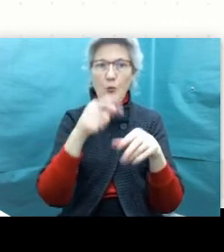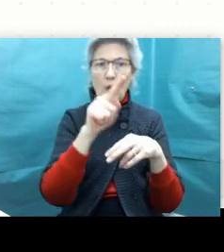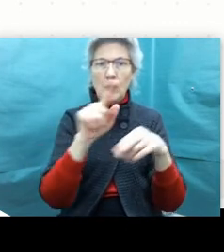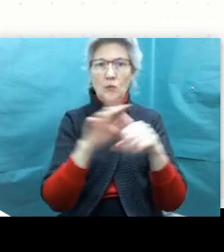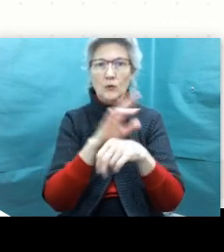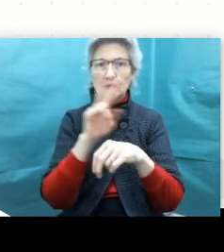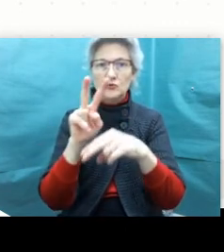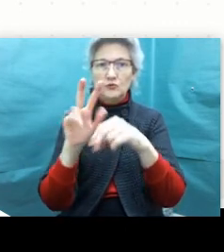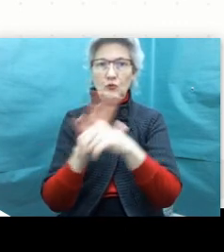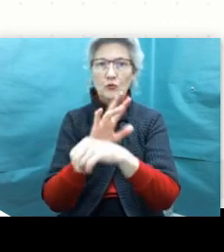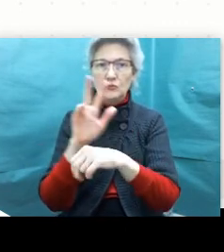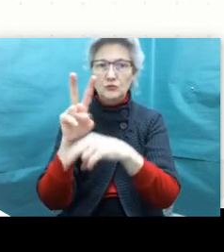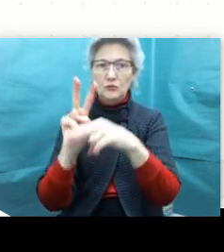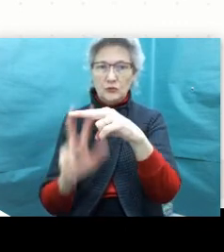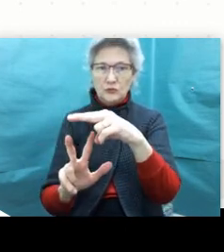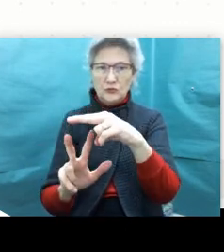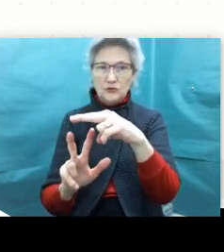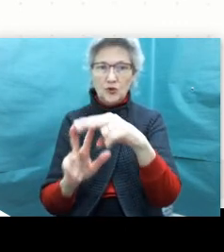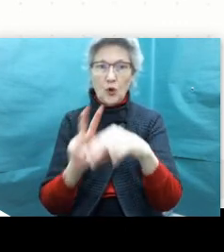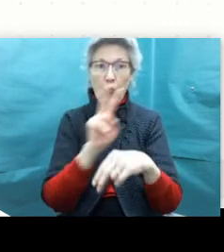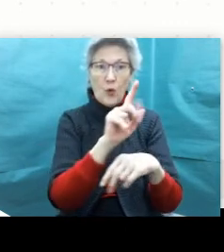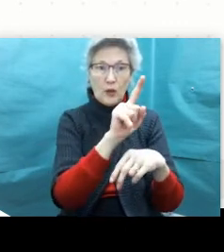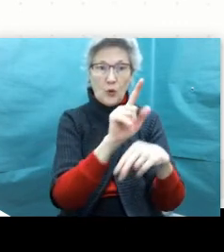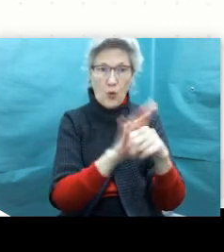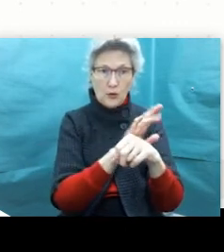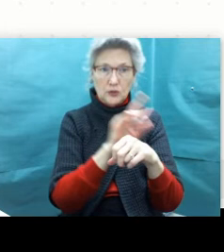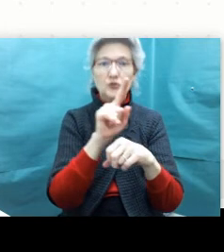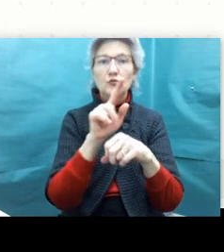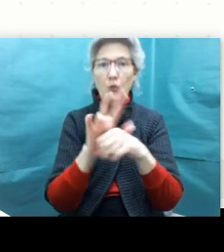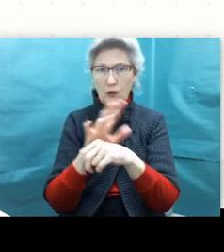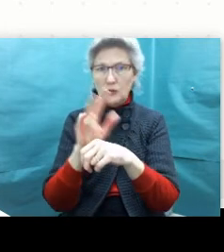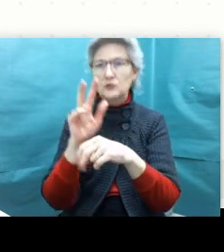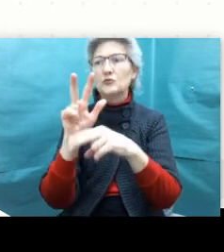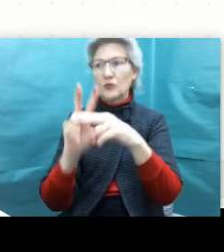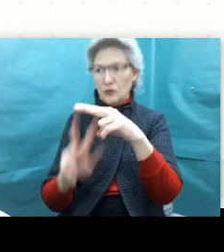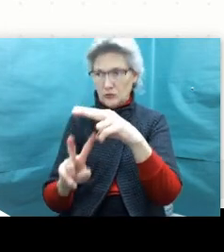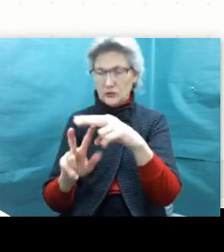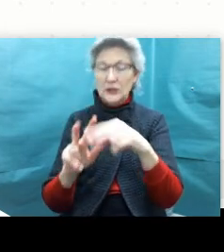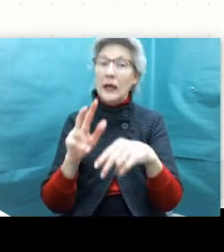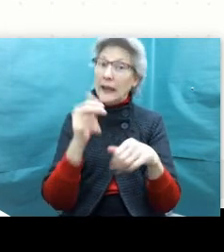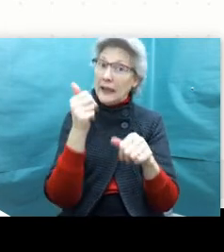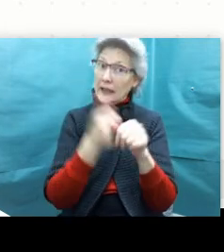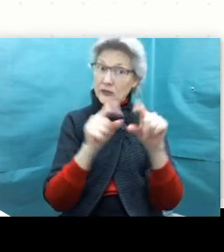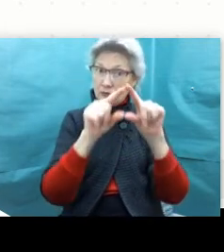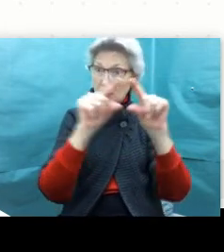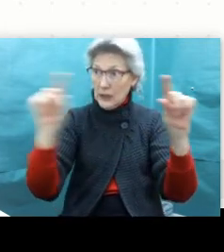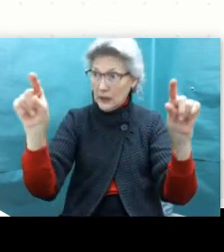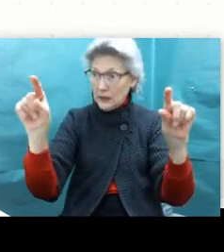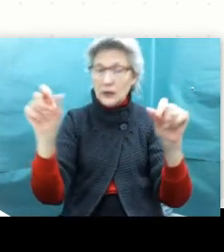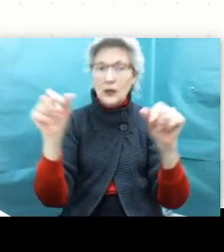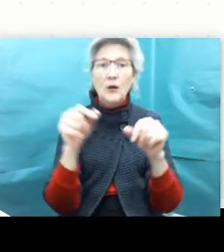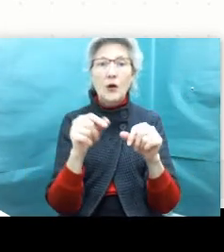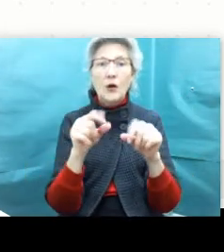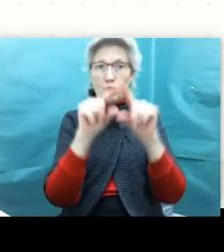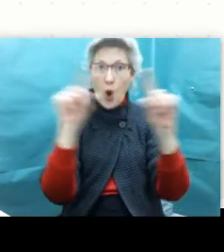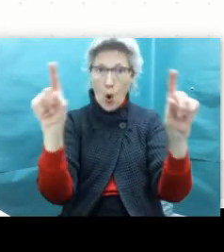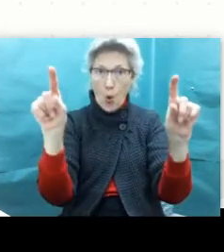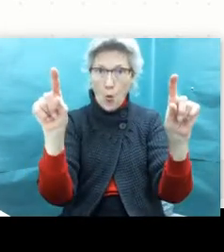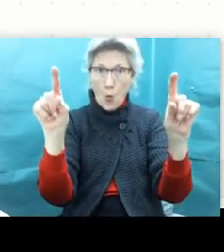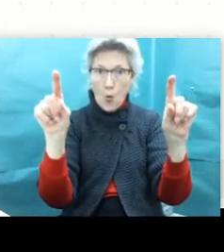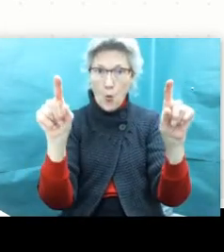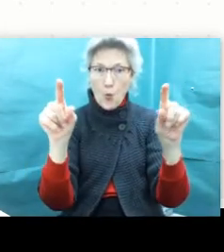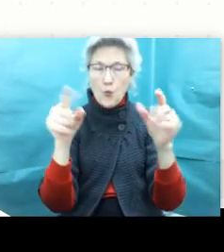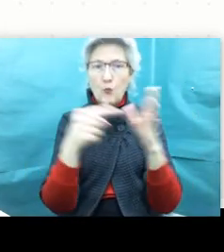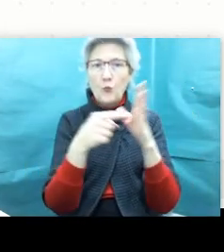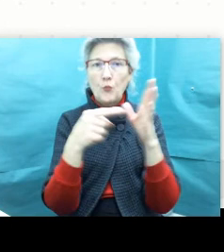holes, 2/3. 1 hole, 2 holes, 2/3. So each line represents one of the batches of cookies. Okay.